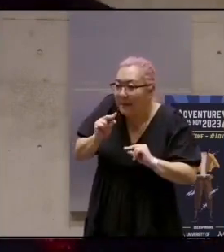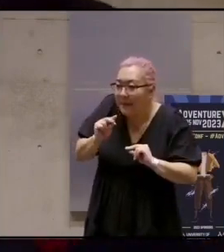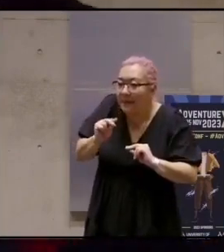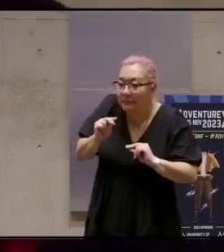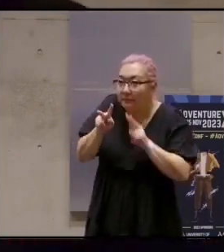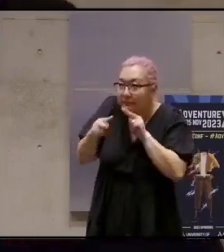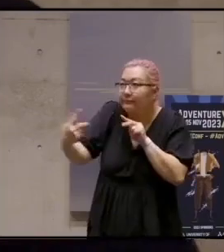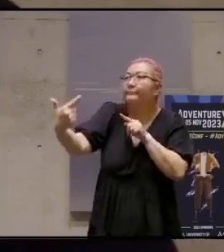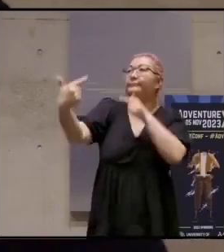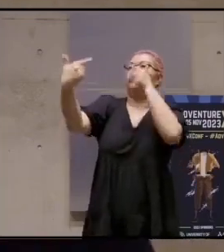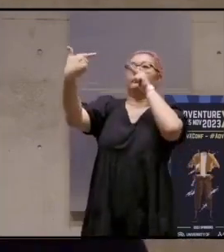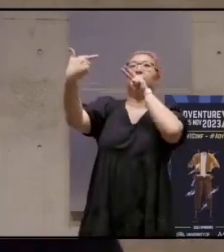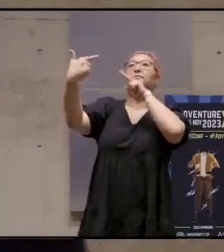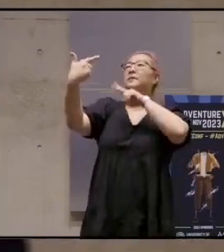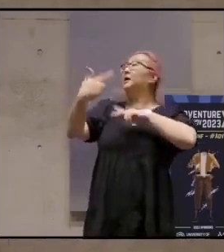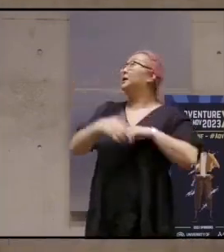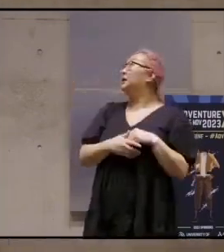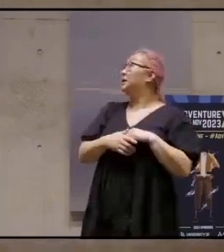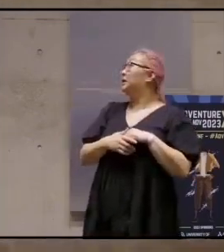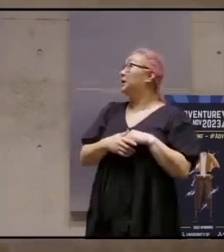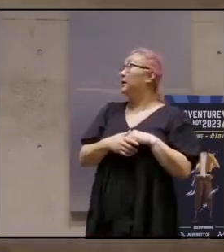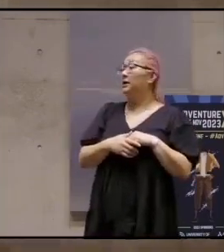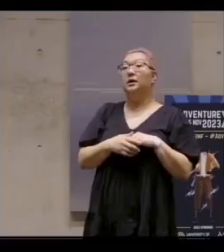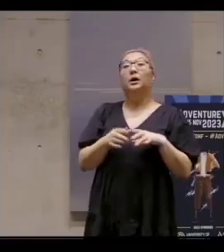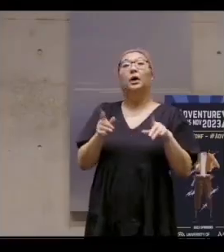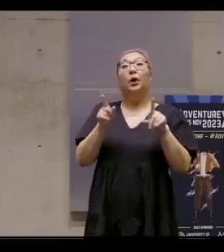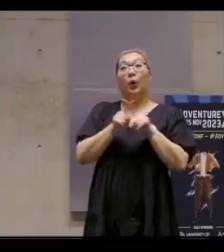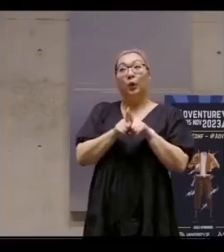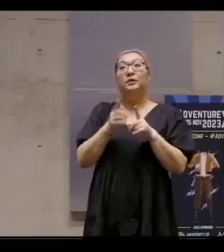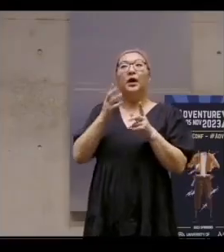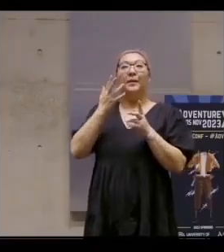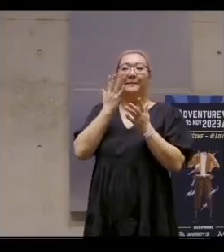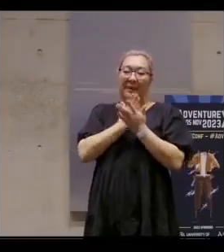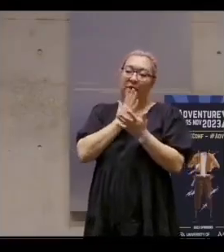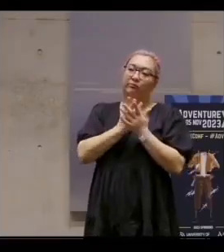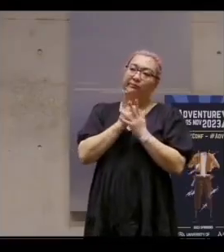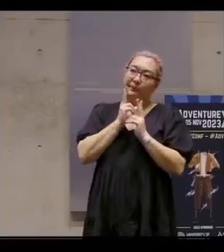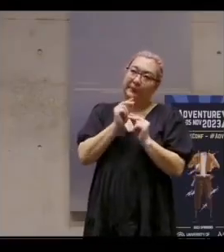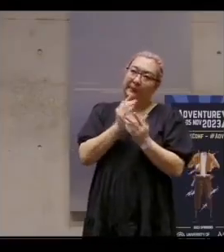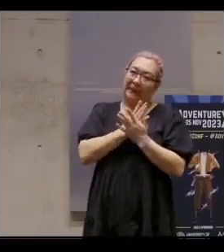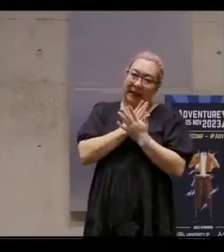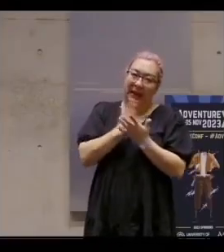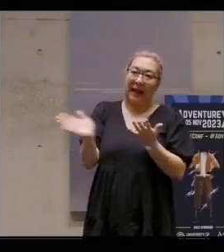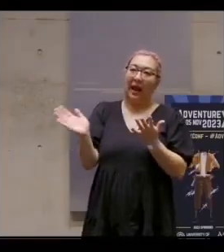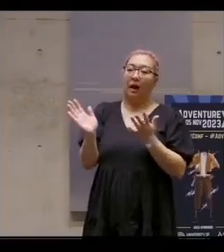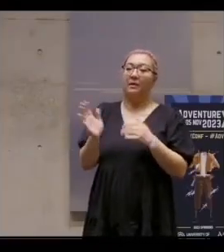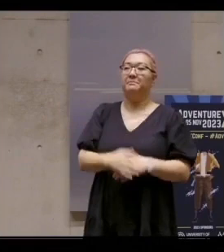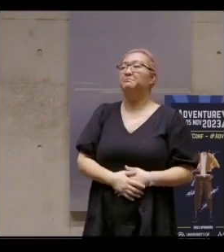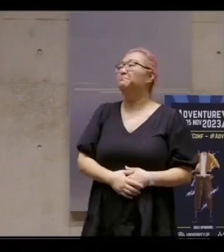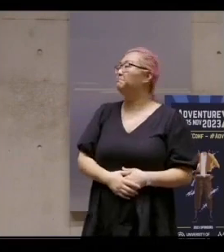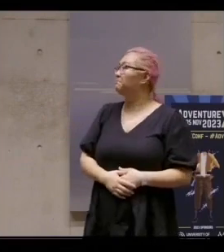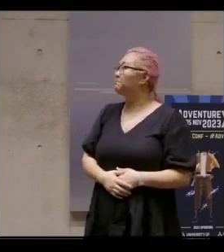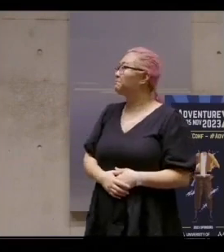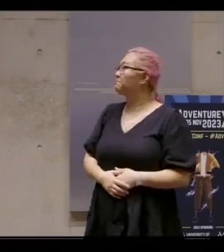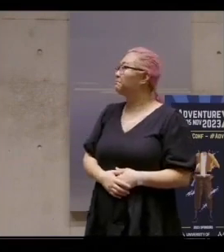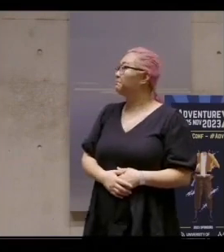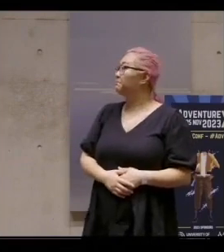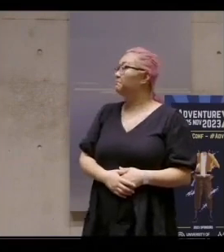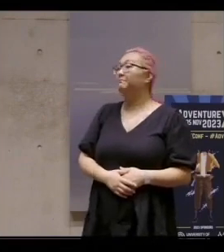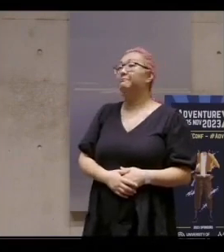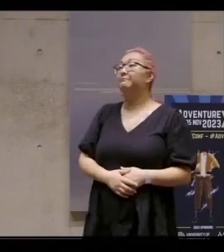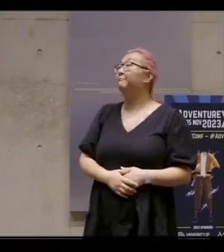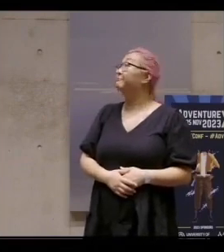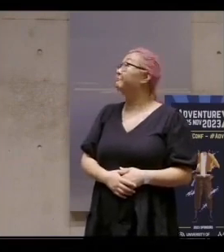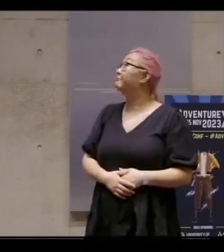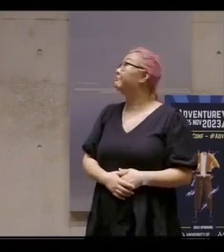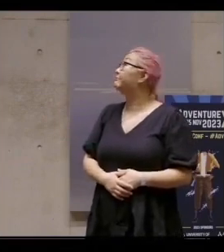live feedback from making that face out loud either. So now that you know kind of what to expect from the day,